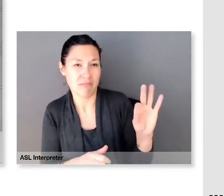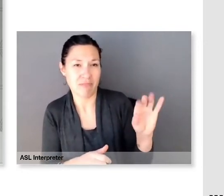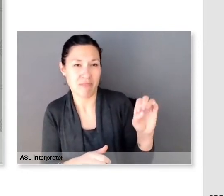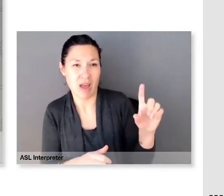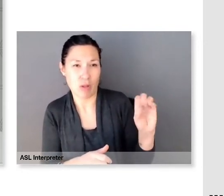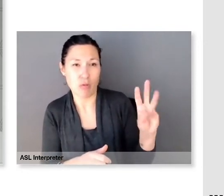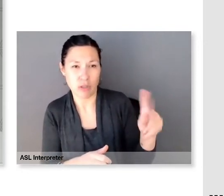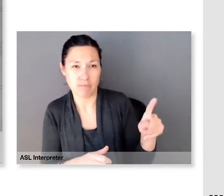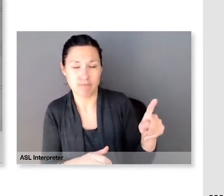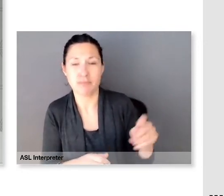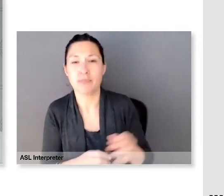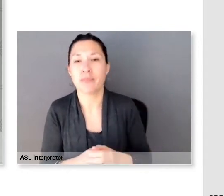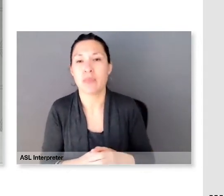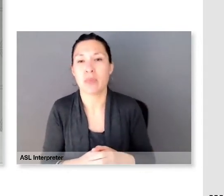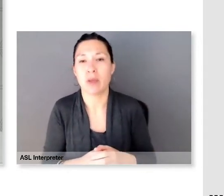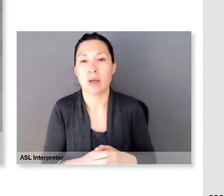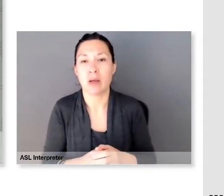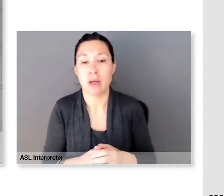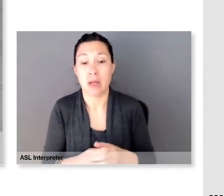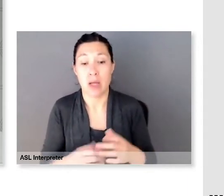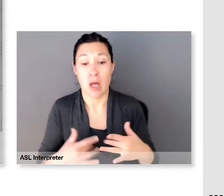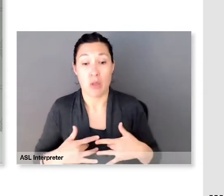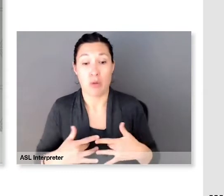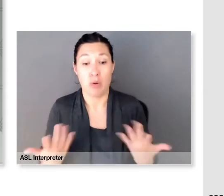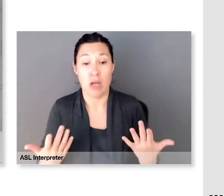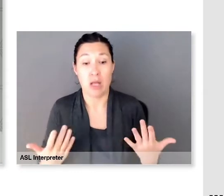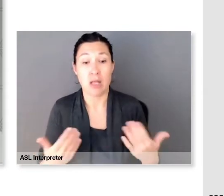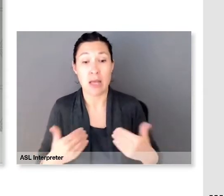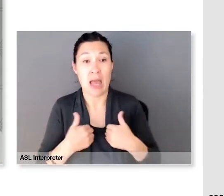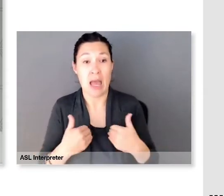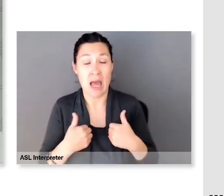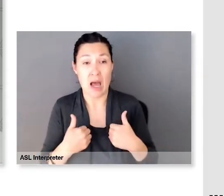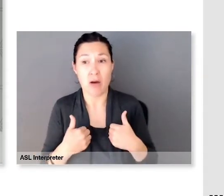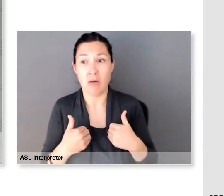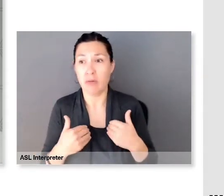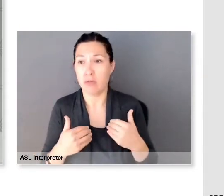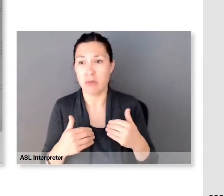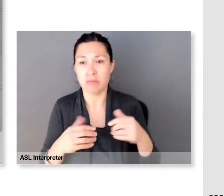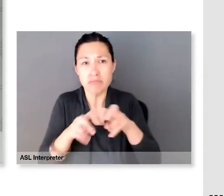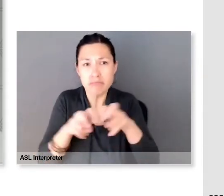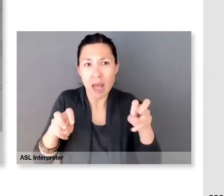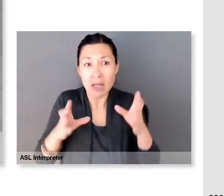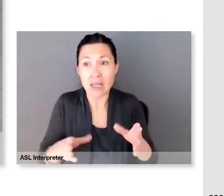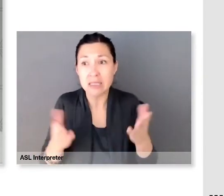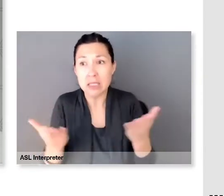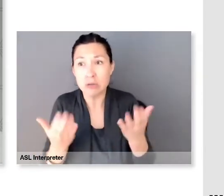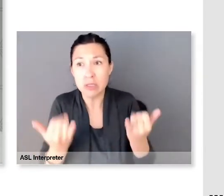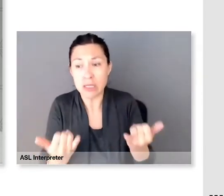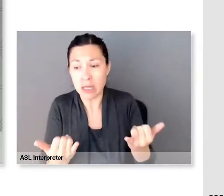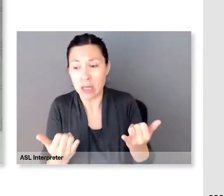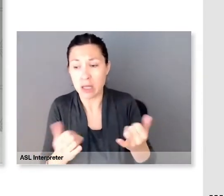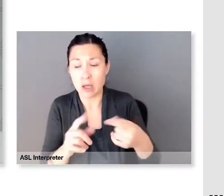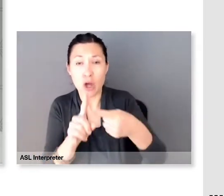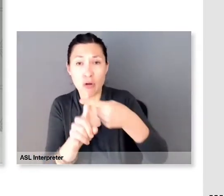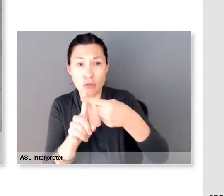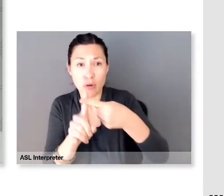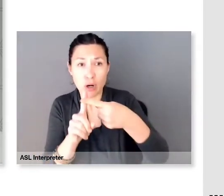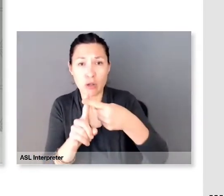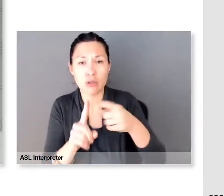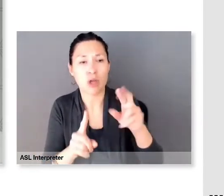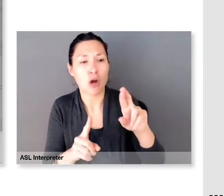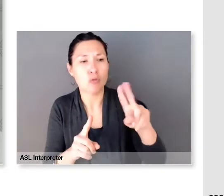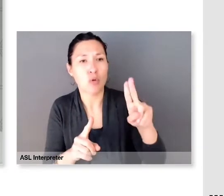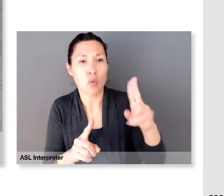pleased to have these distinguished panelists with us here today First off is going to be Ruha